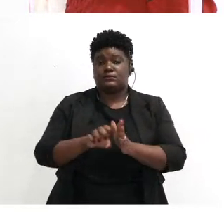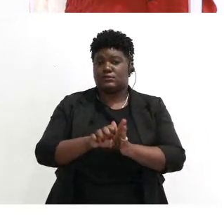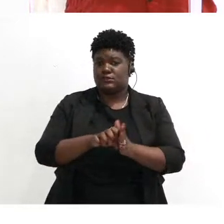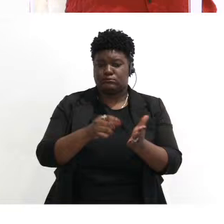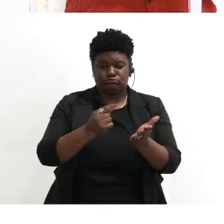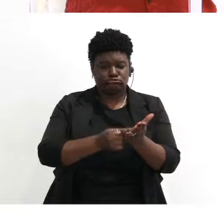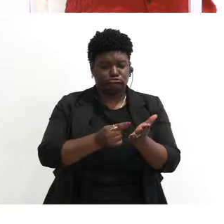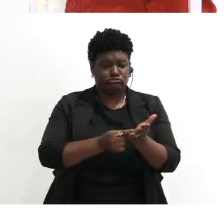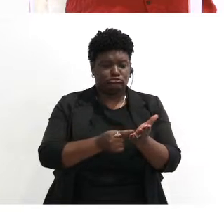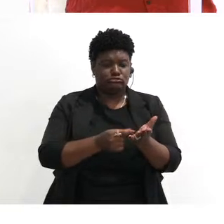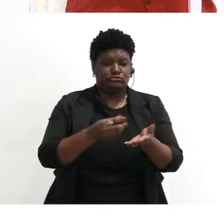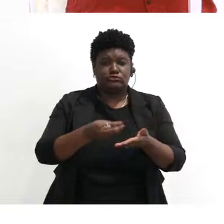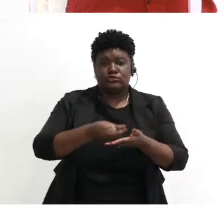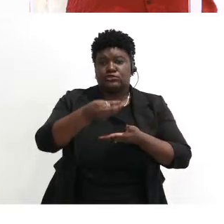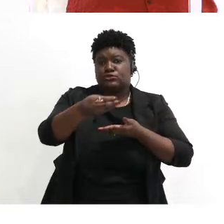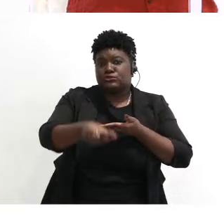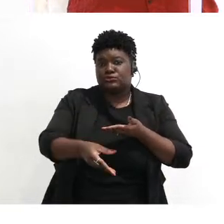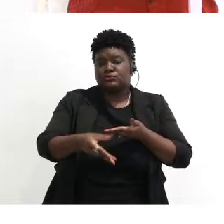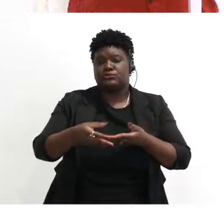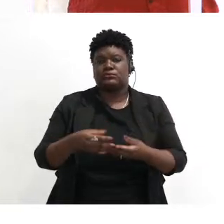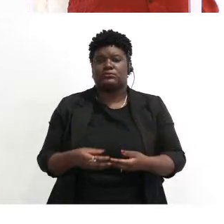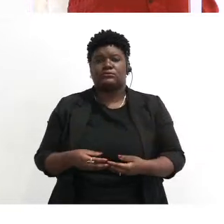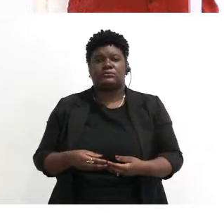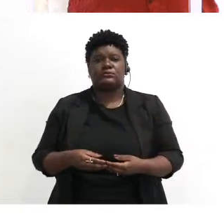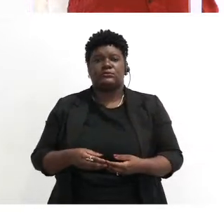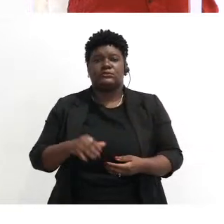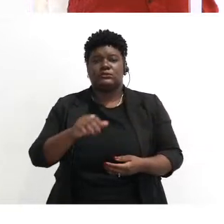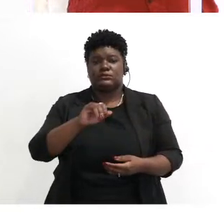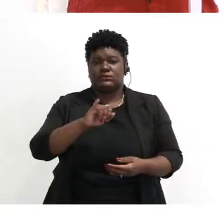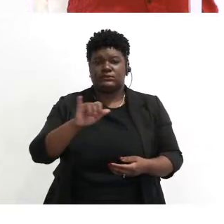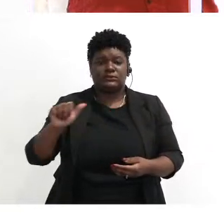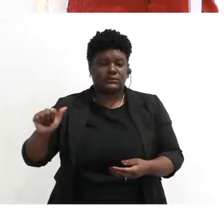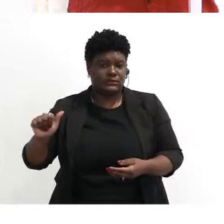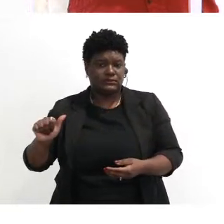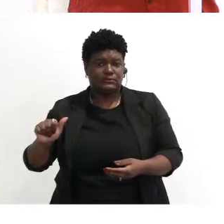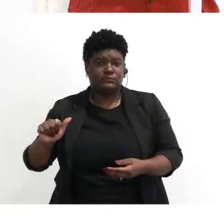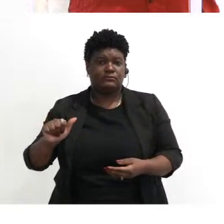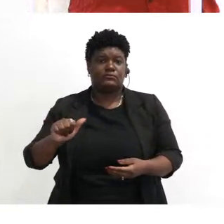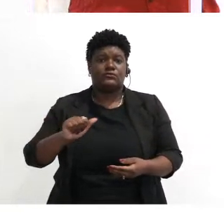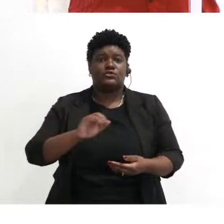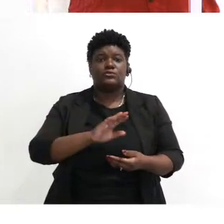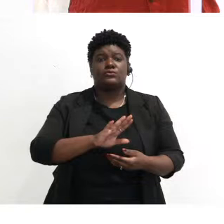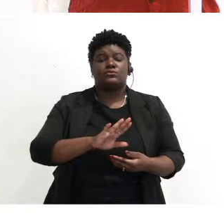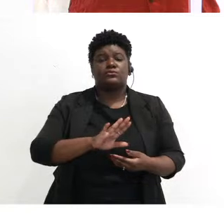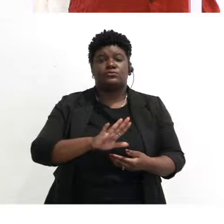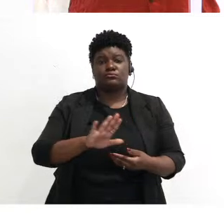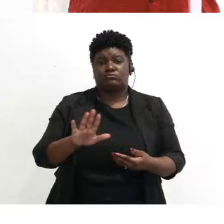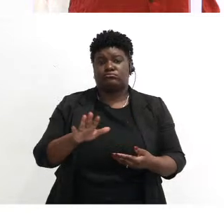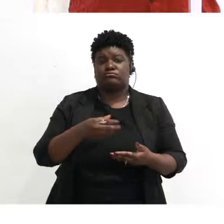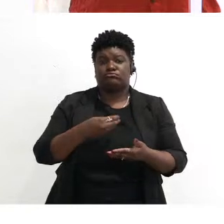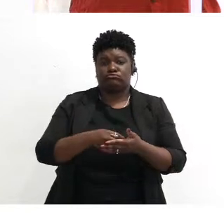over the last couple of years because the demand is insatiable.